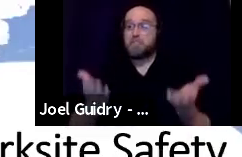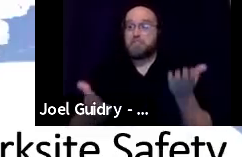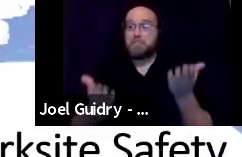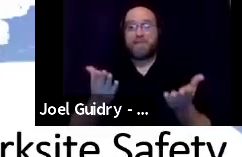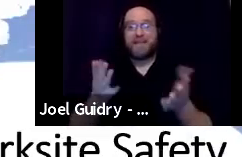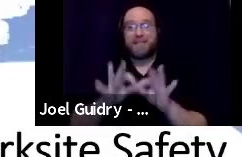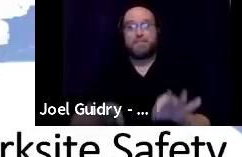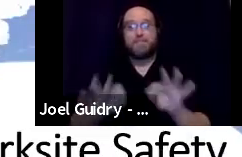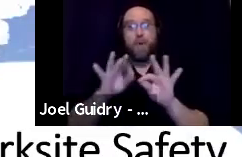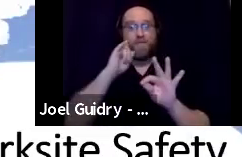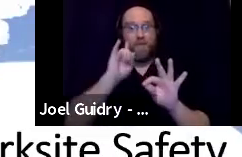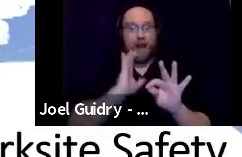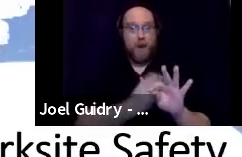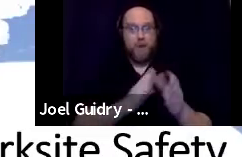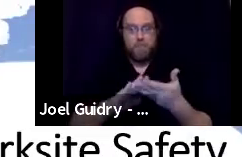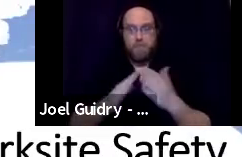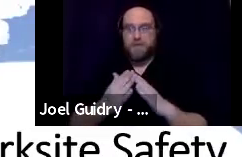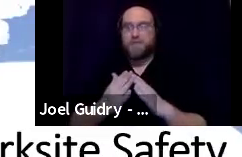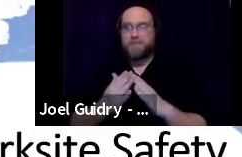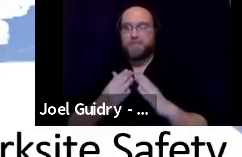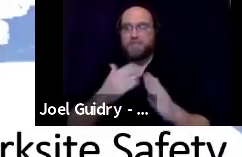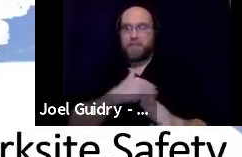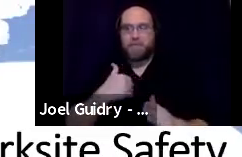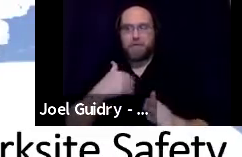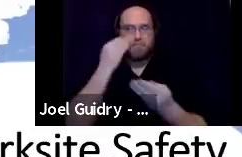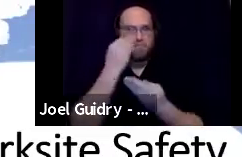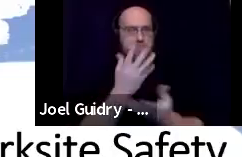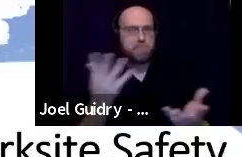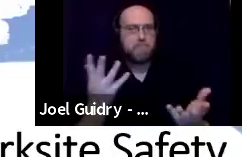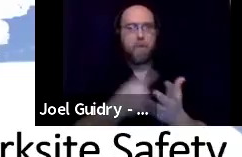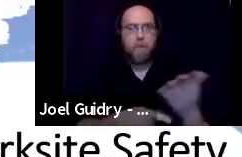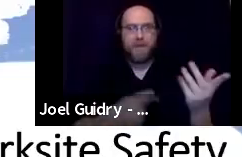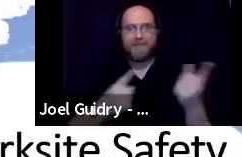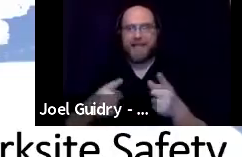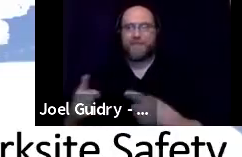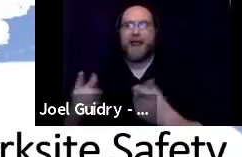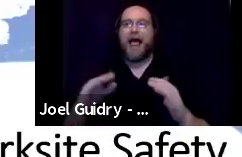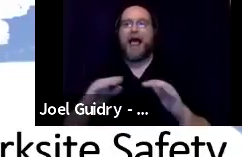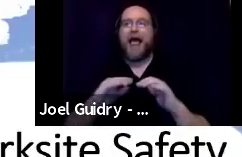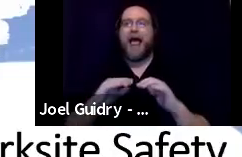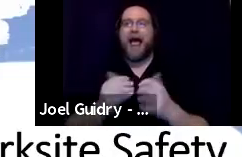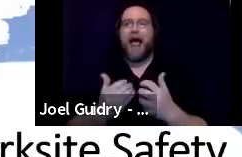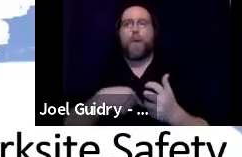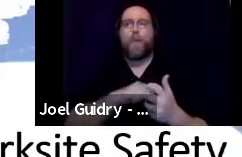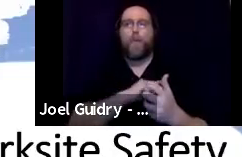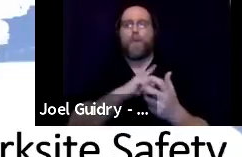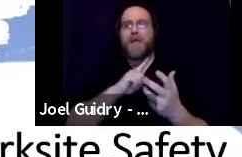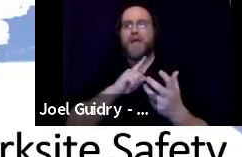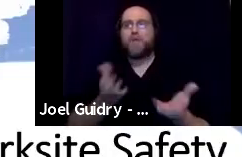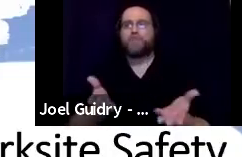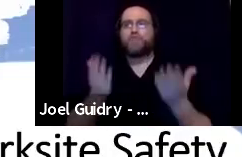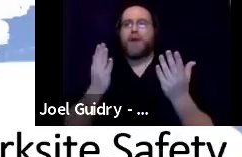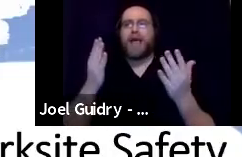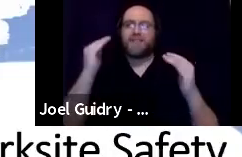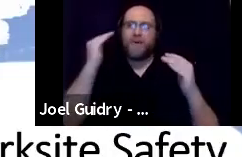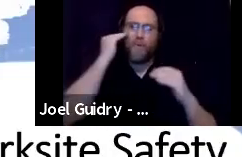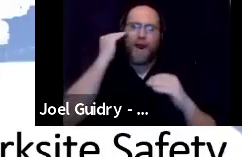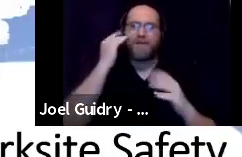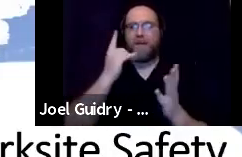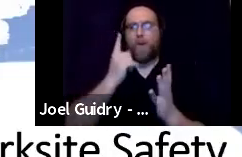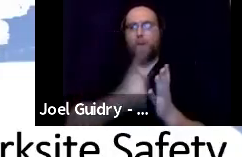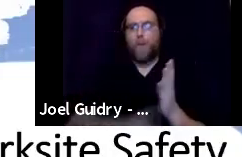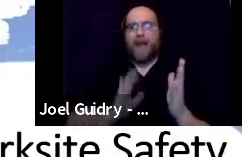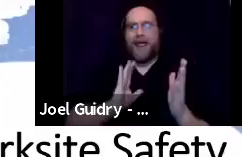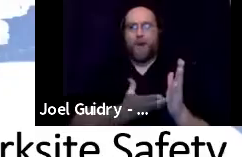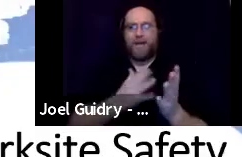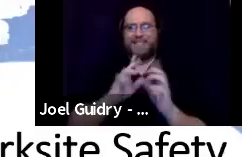know what is going on and how we can raise awareness of what it is that our members are, what our district is asking us to